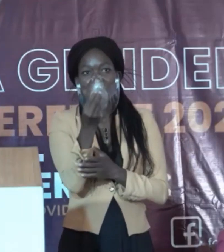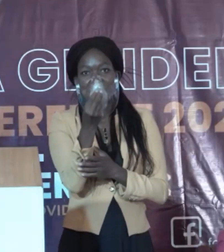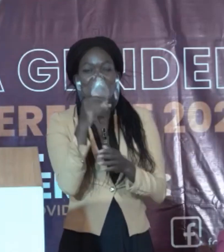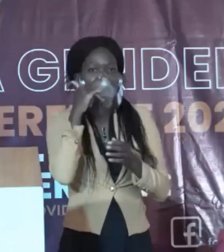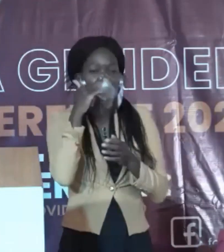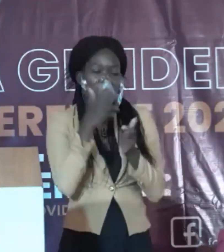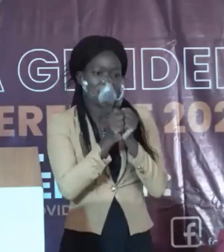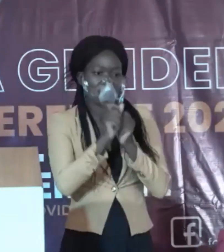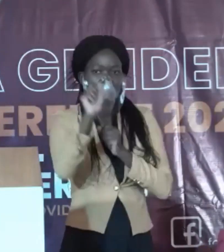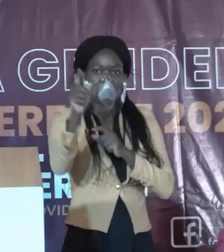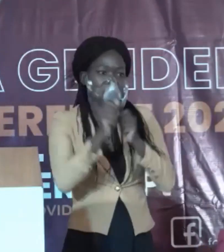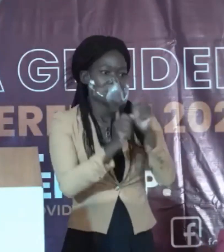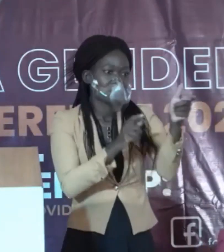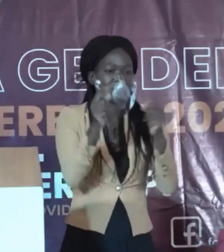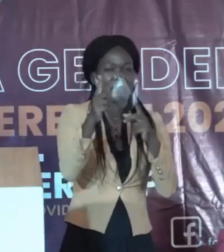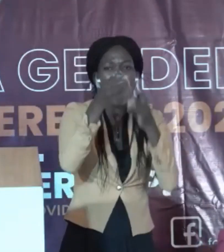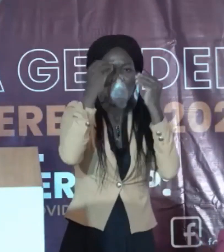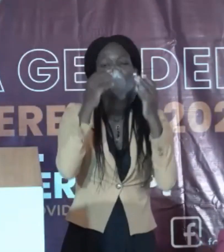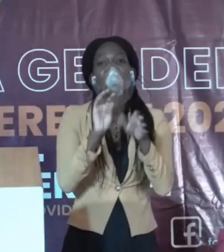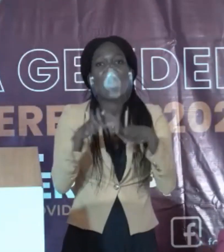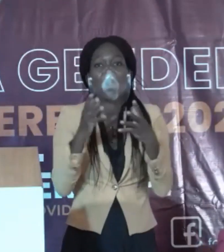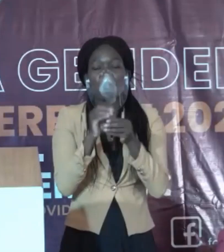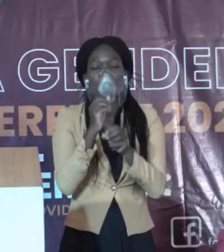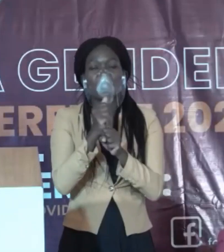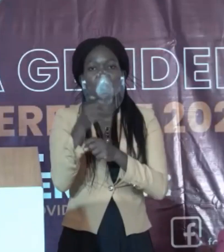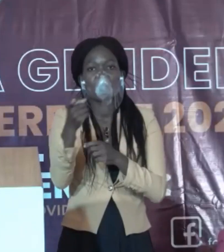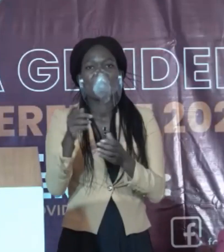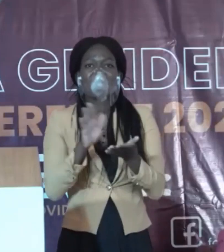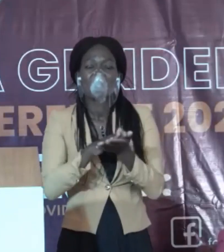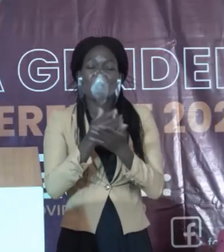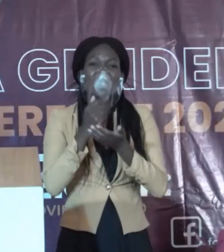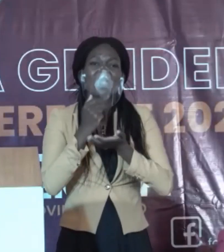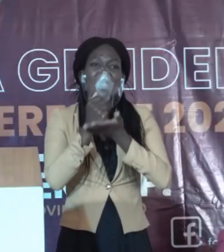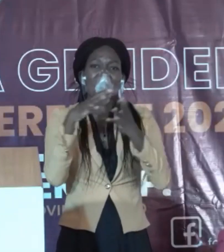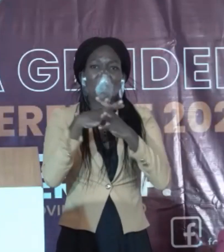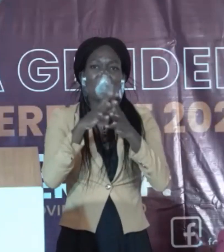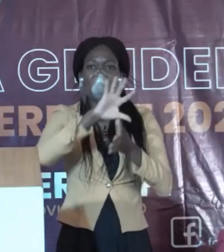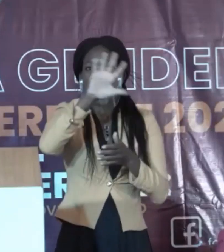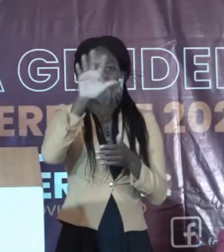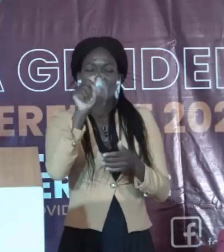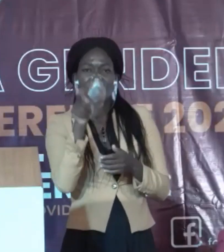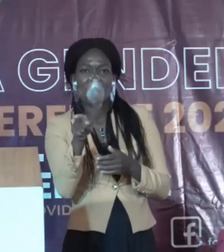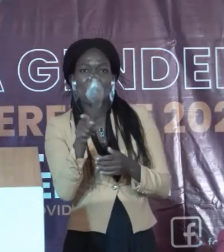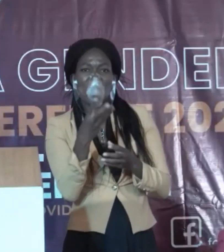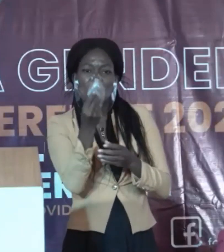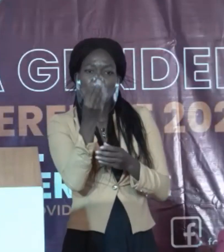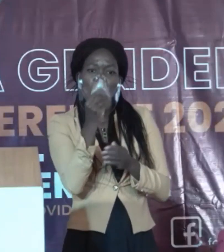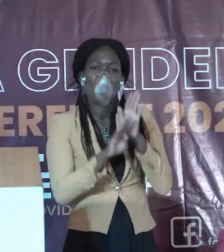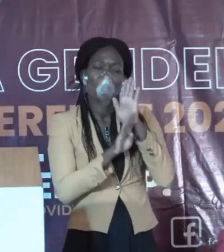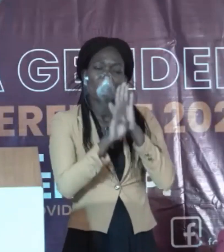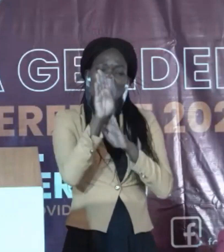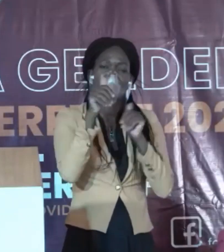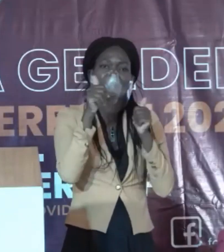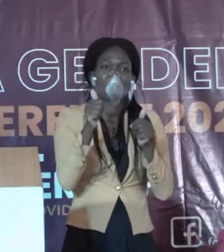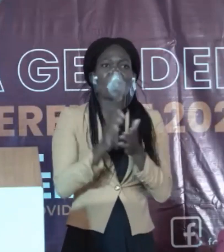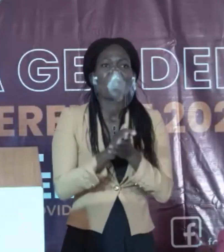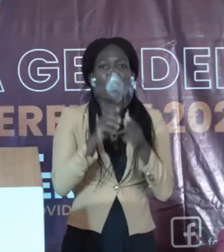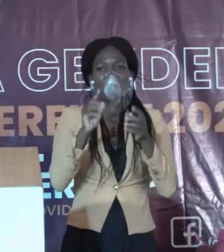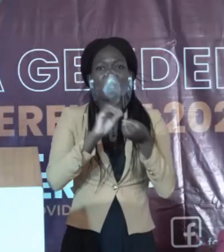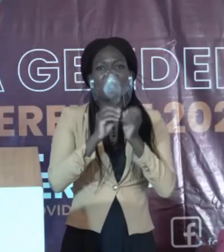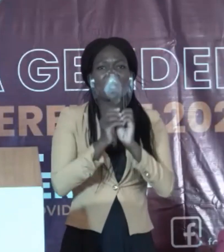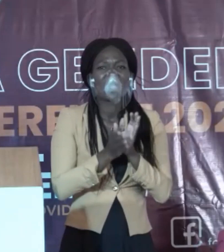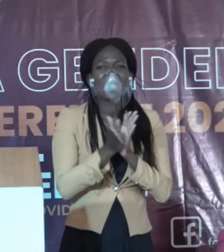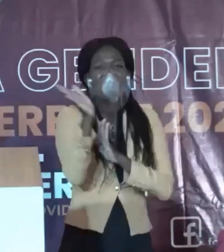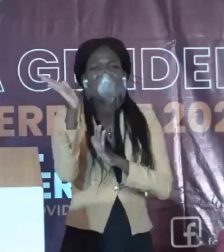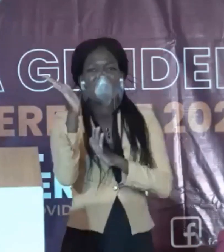to take an economic leap, but also it will be a catalyst for a diverse set of other financial services, including